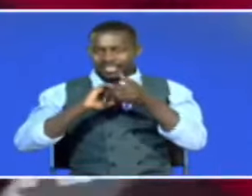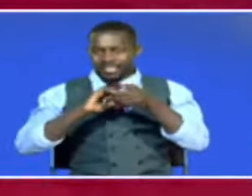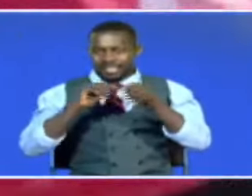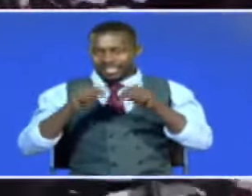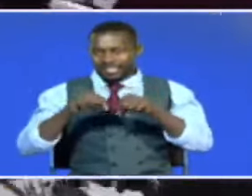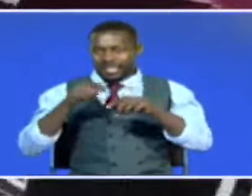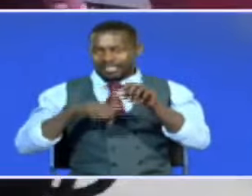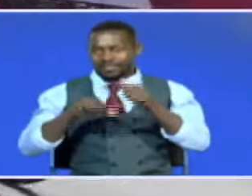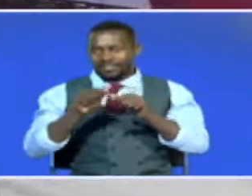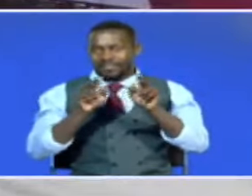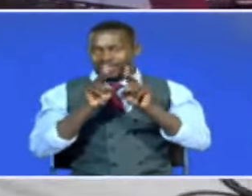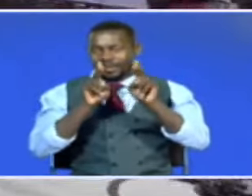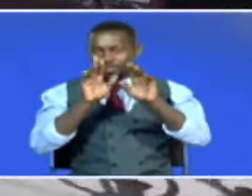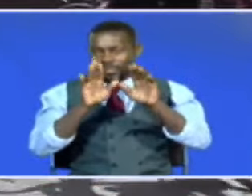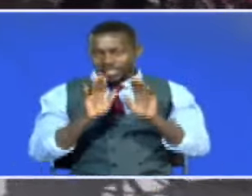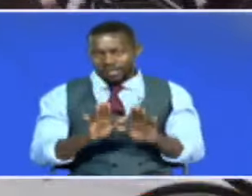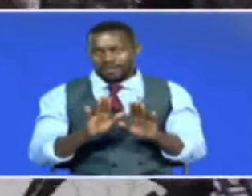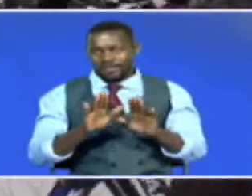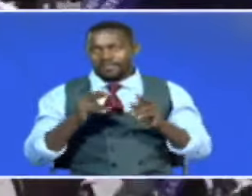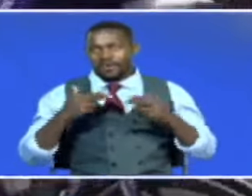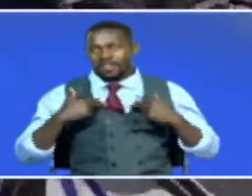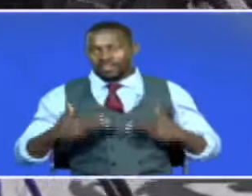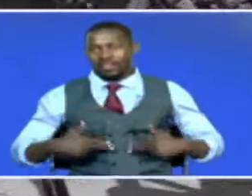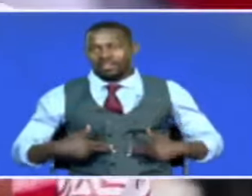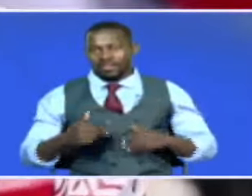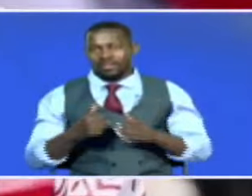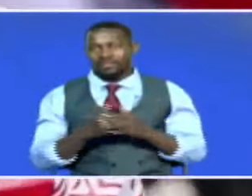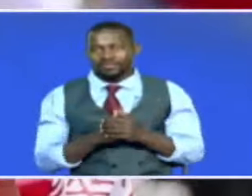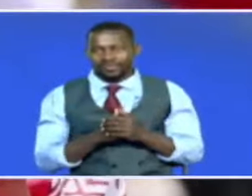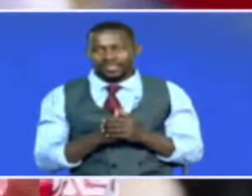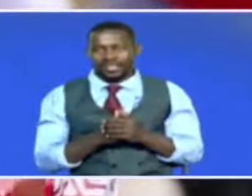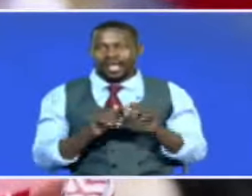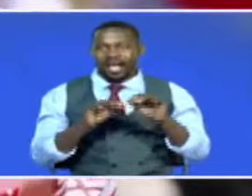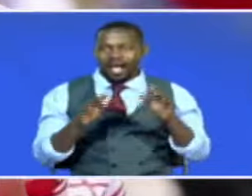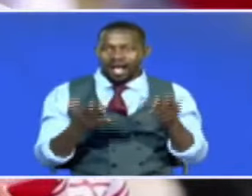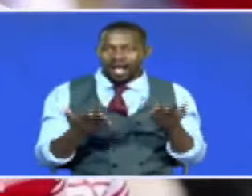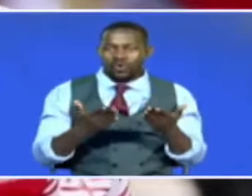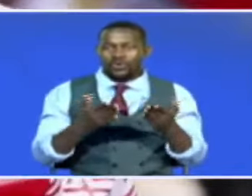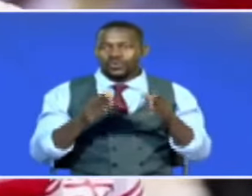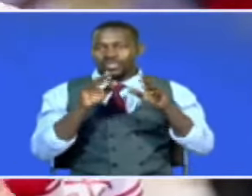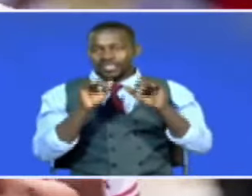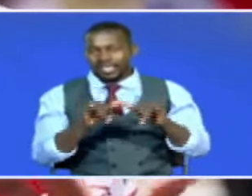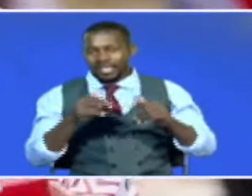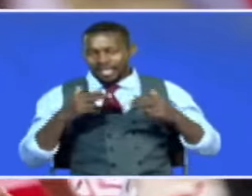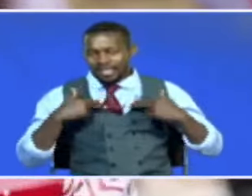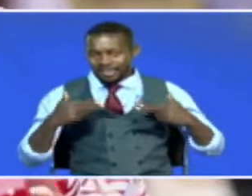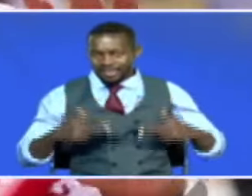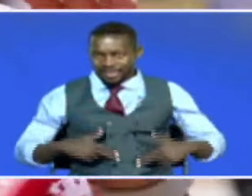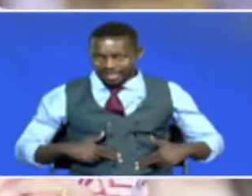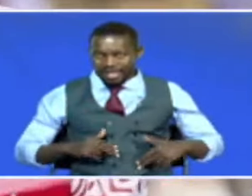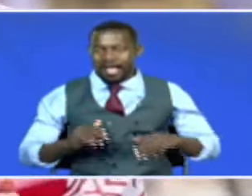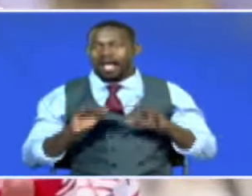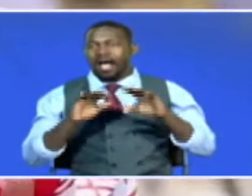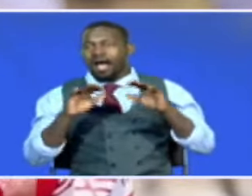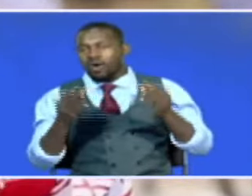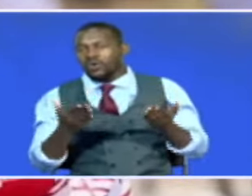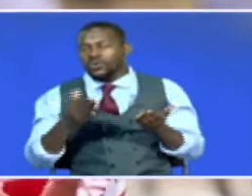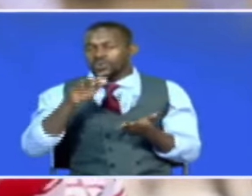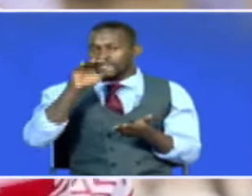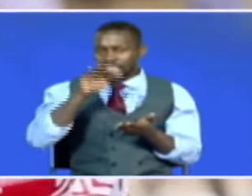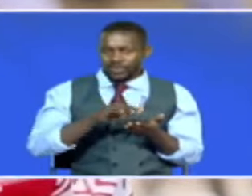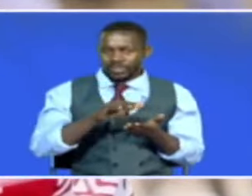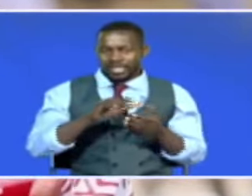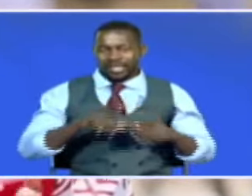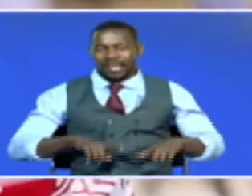your health. Let's look at the other side of the spectrum, prevention. How do we help you stay healthy? How do we help the reduction